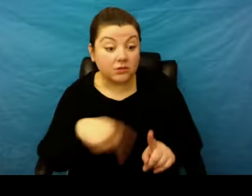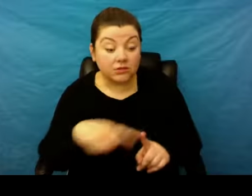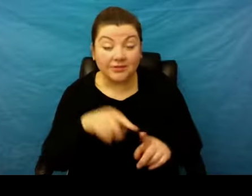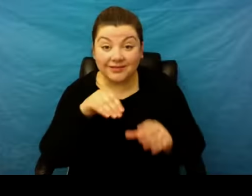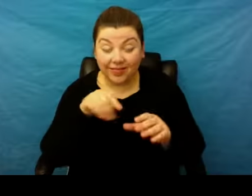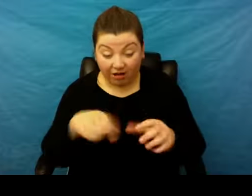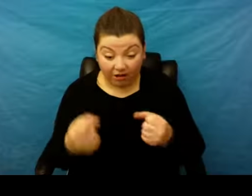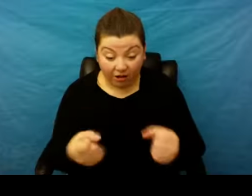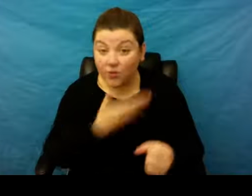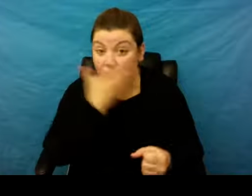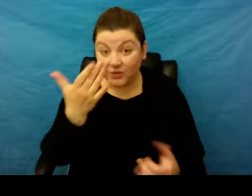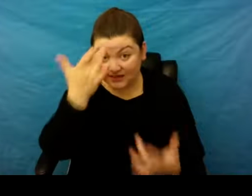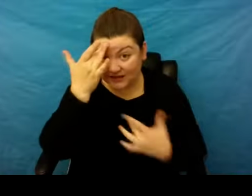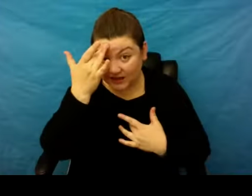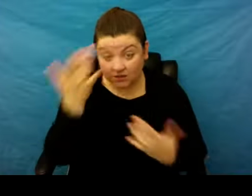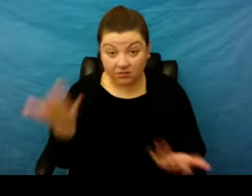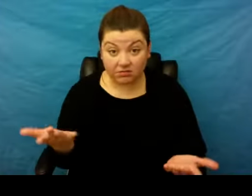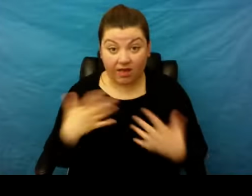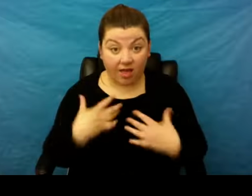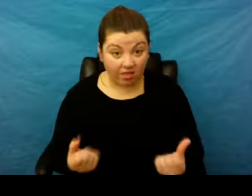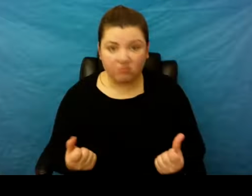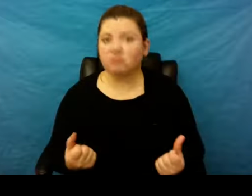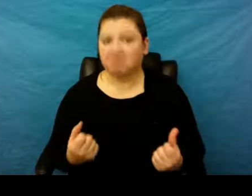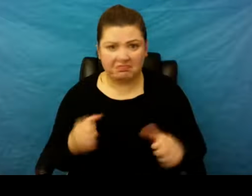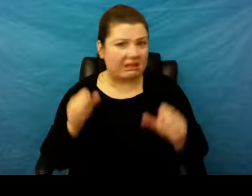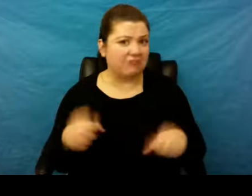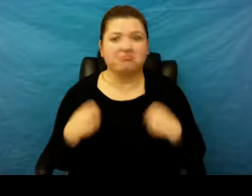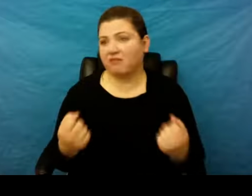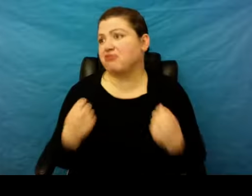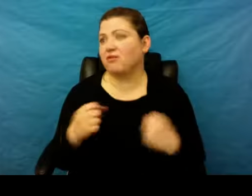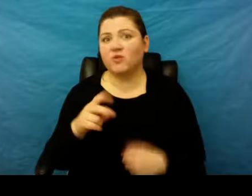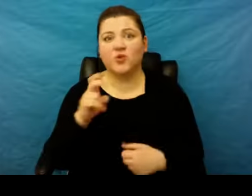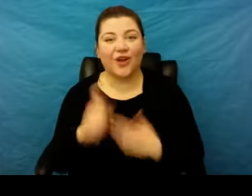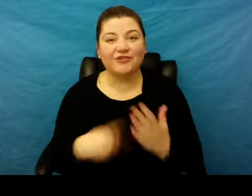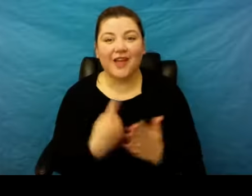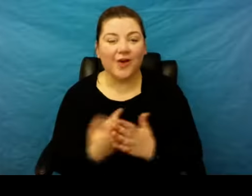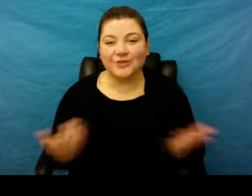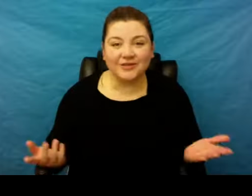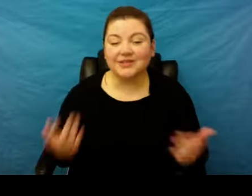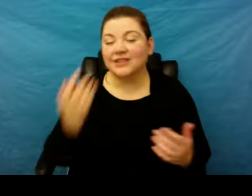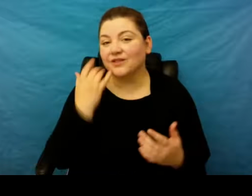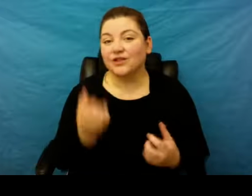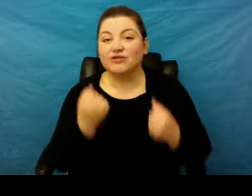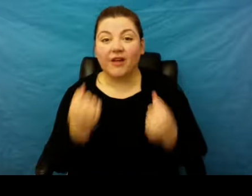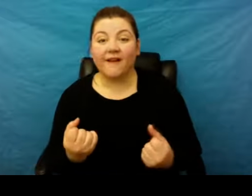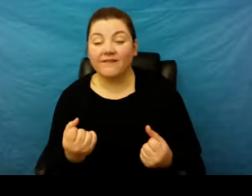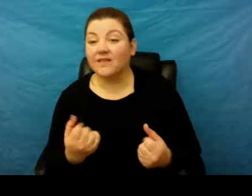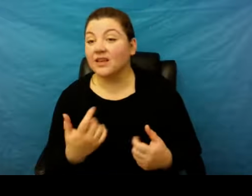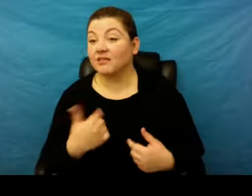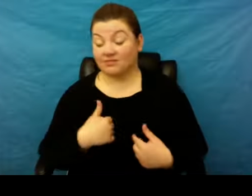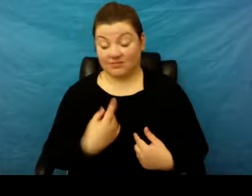the person, if you're driving by yourself, it's completely fine. If you're driving with Michelle, as long as Michelle has been fine and is